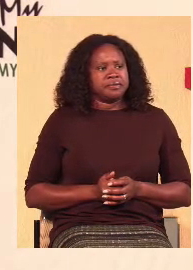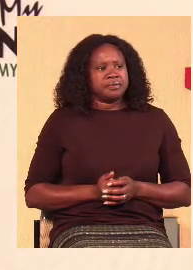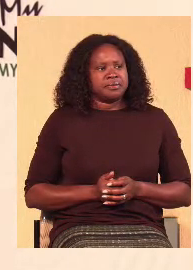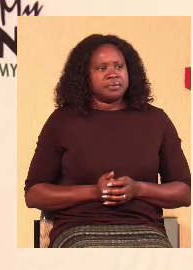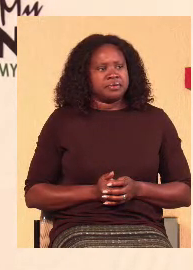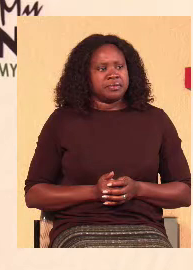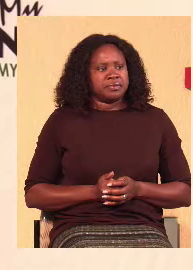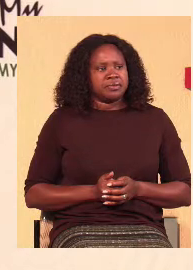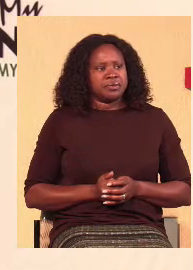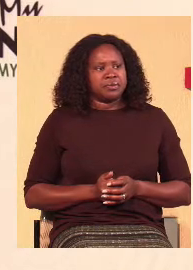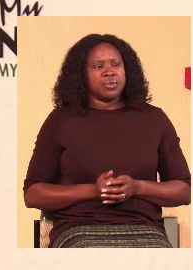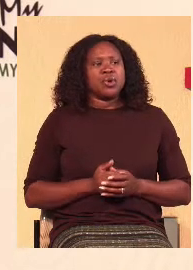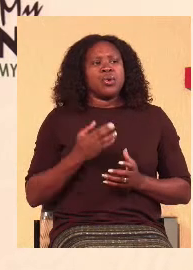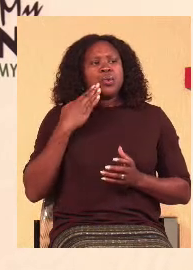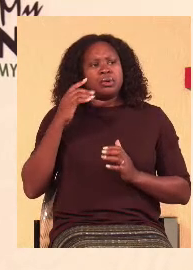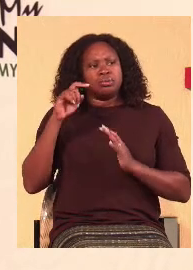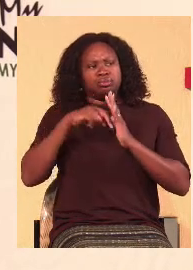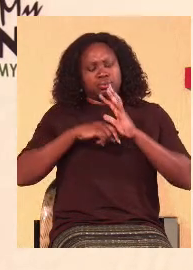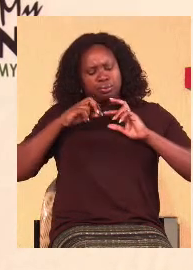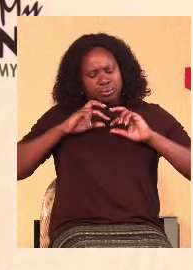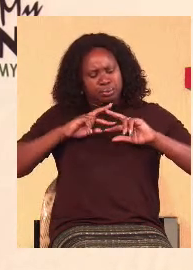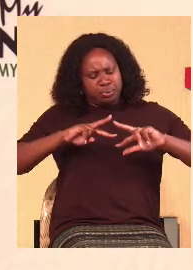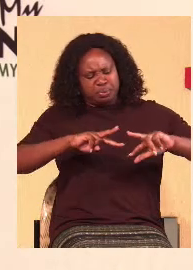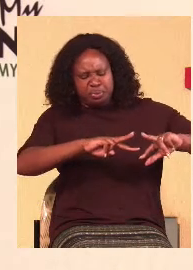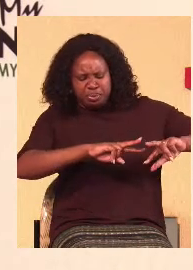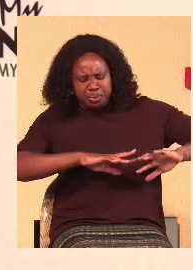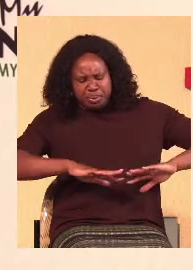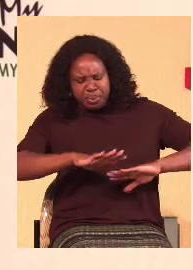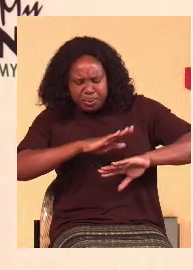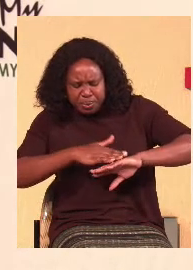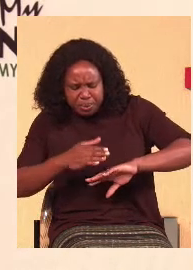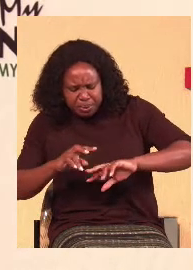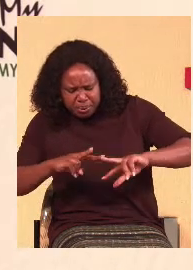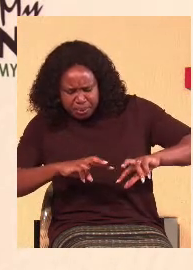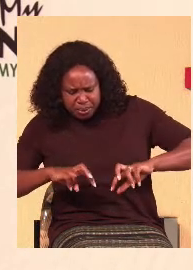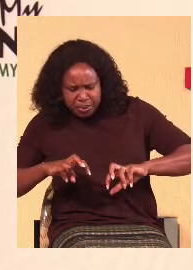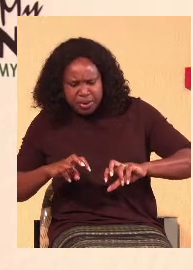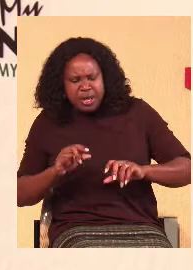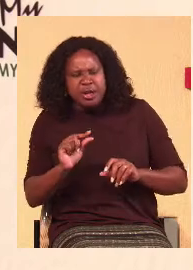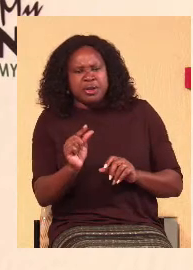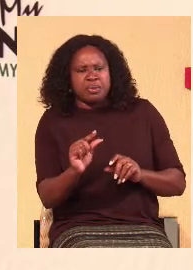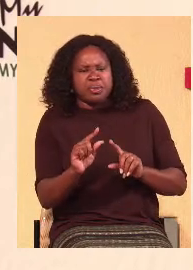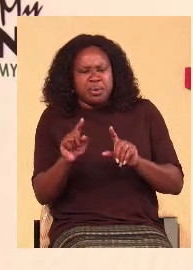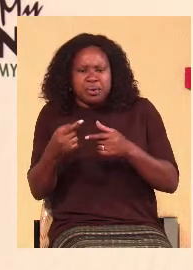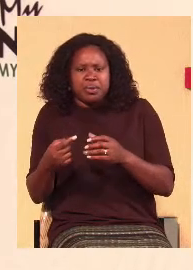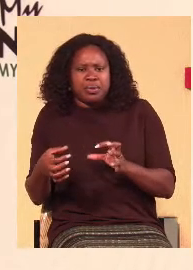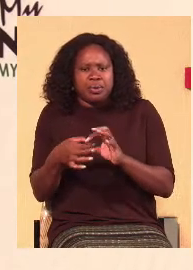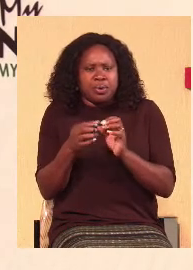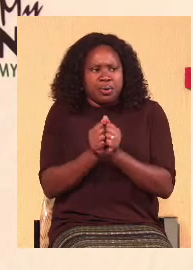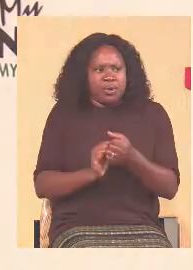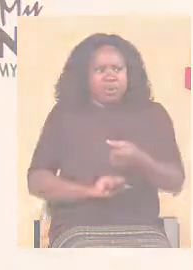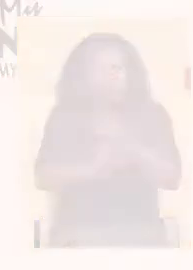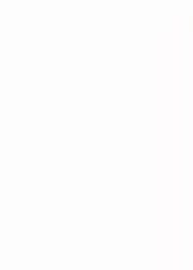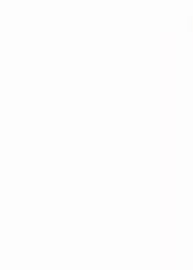there were some small components which were not together with the donation, and these ones were